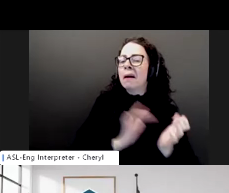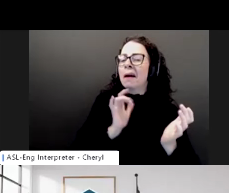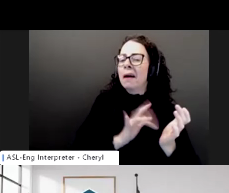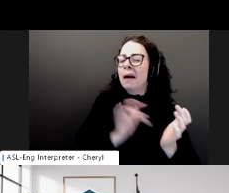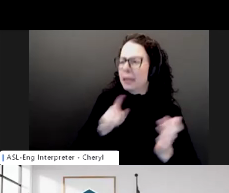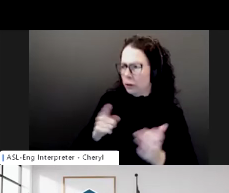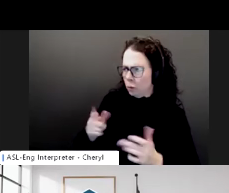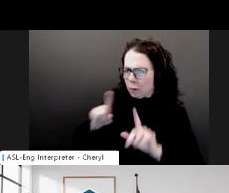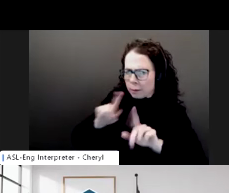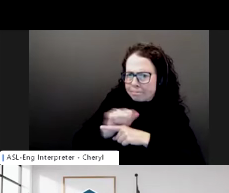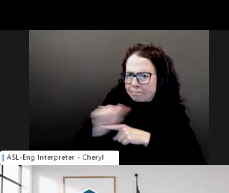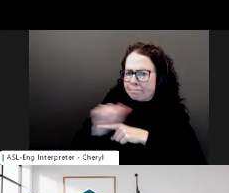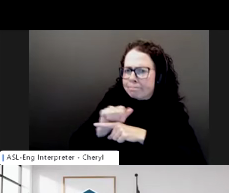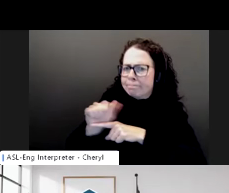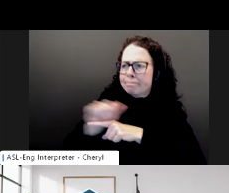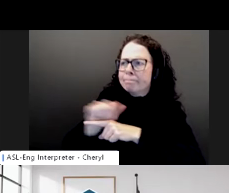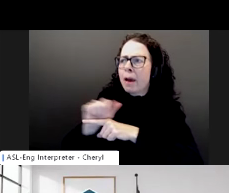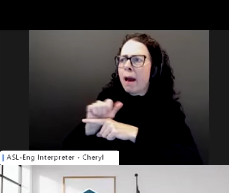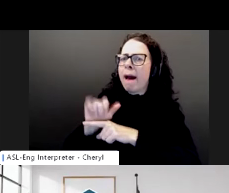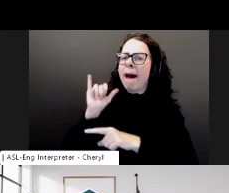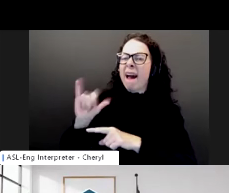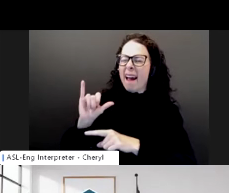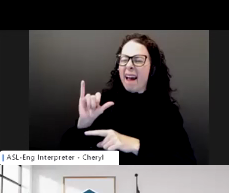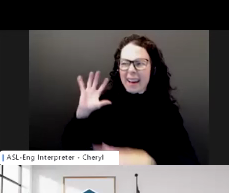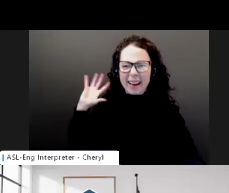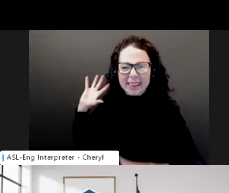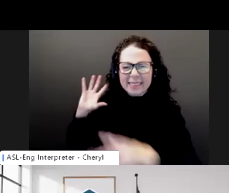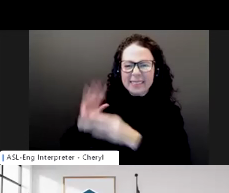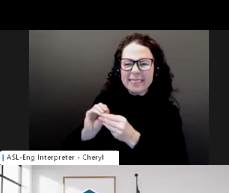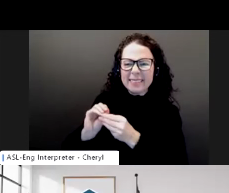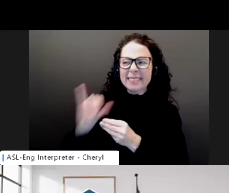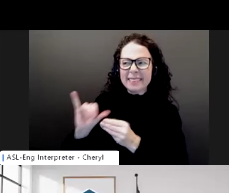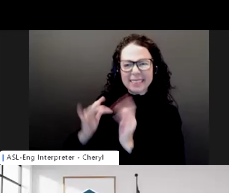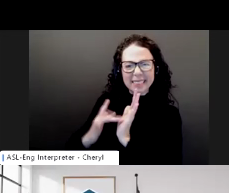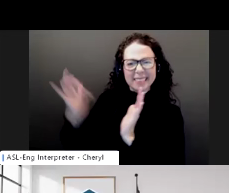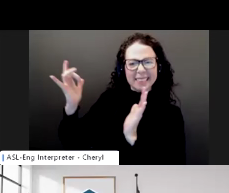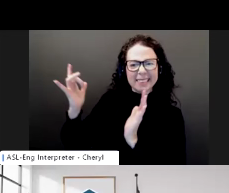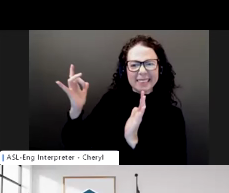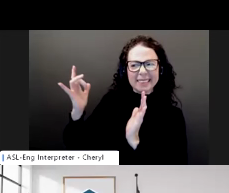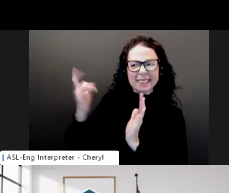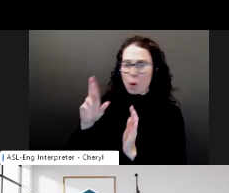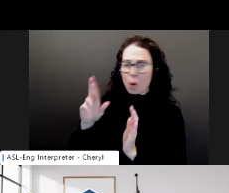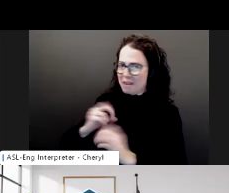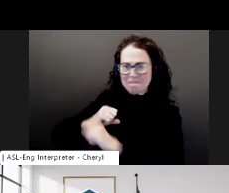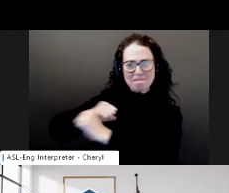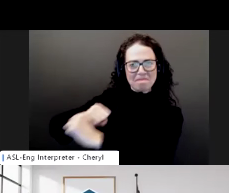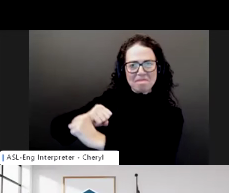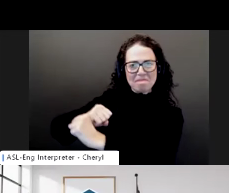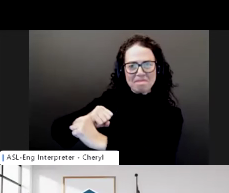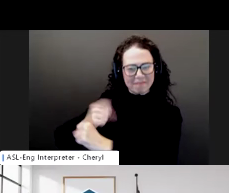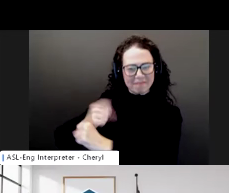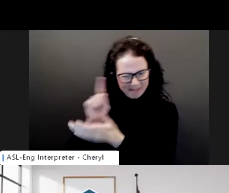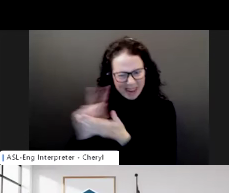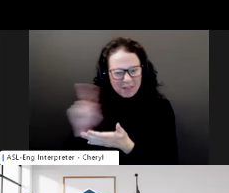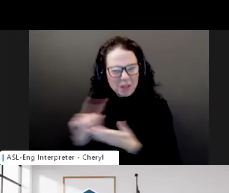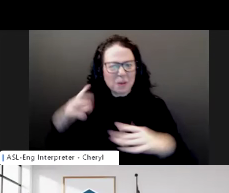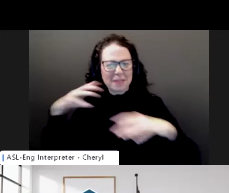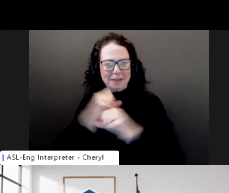was and the signs that you hopefully spotted. And if you didn't, it teaches you what those red flags